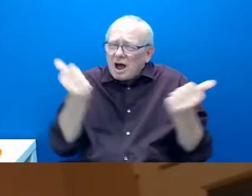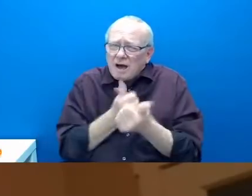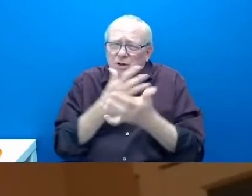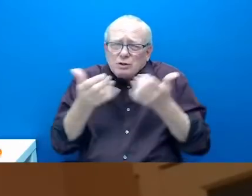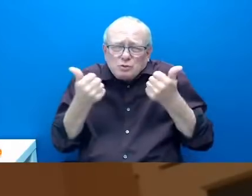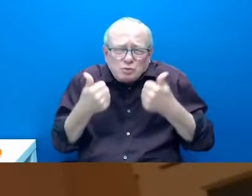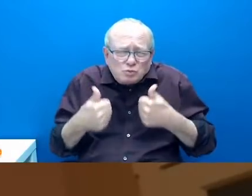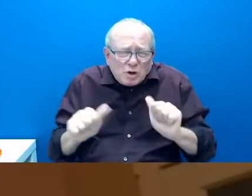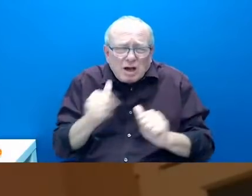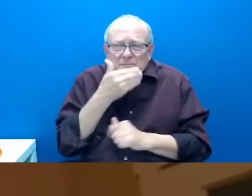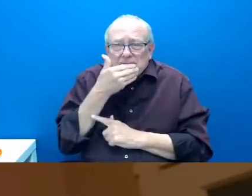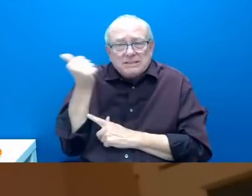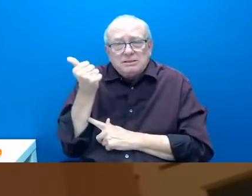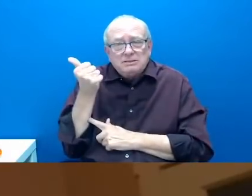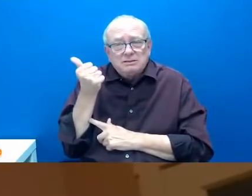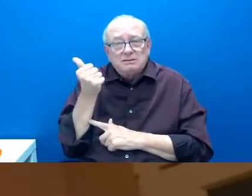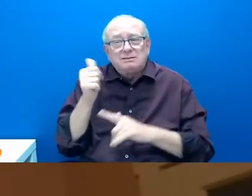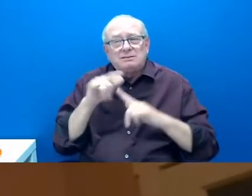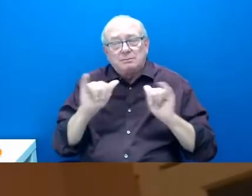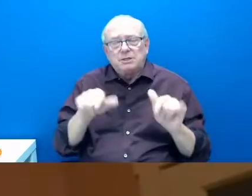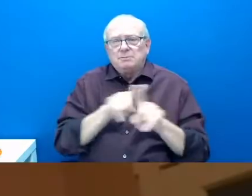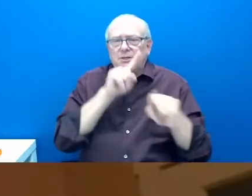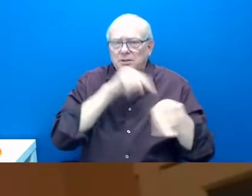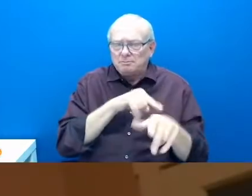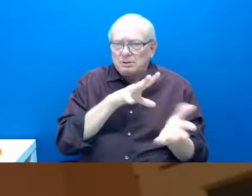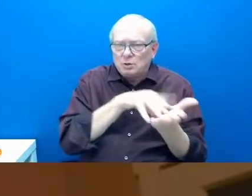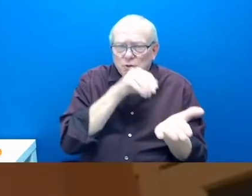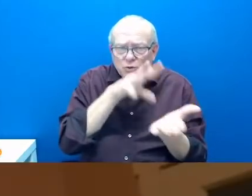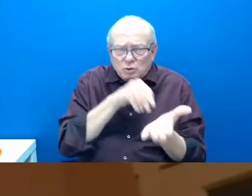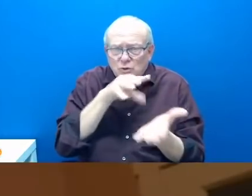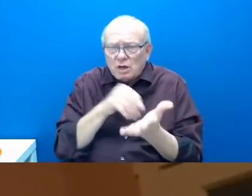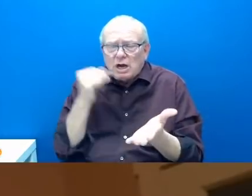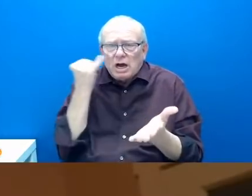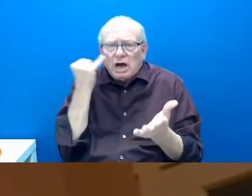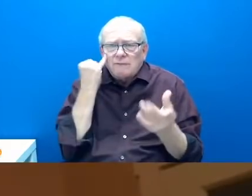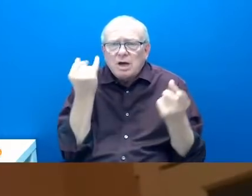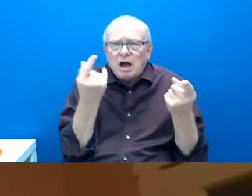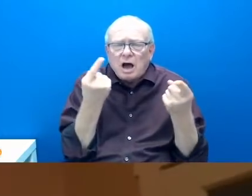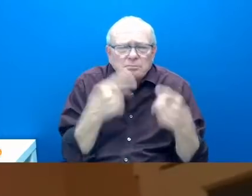learning how this may work in case we need to do it. And with that, I'll hand it over to Dr. Buchanan.